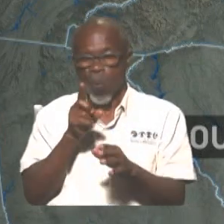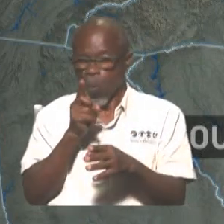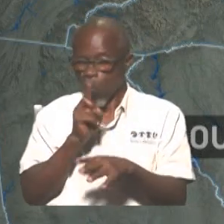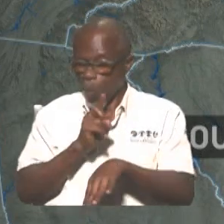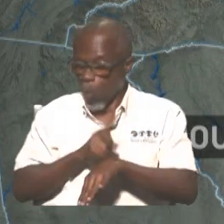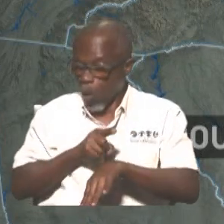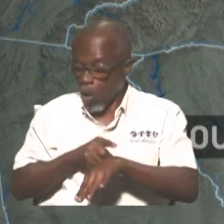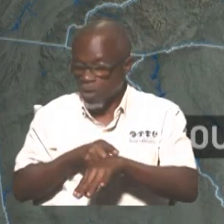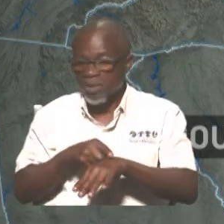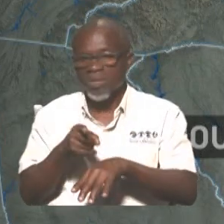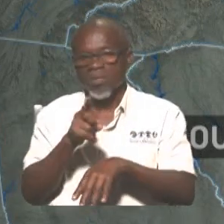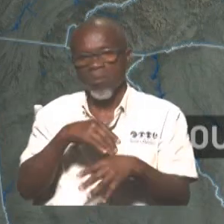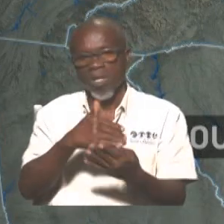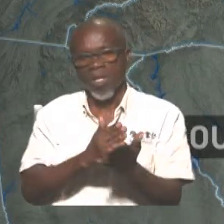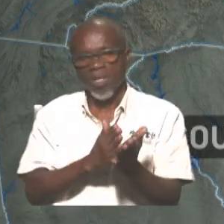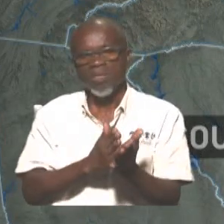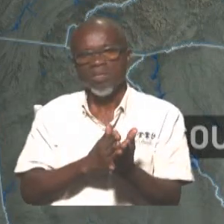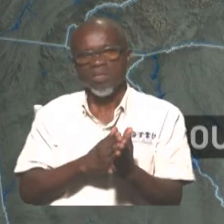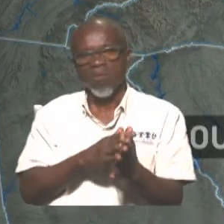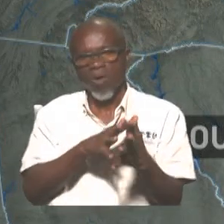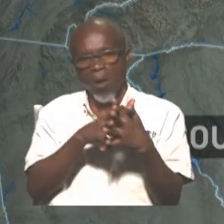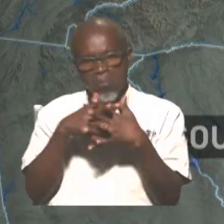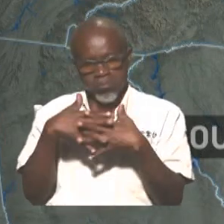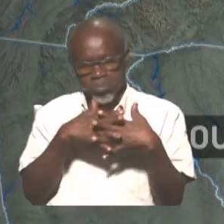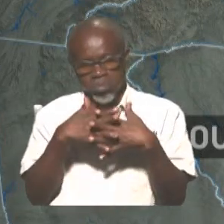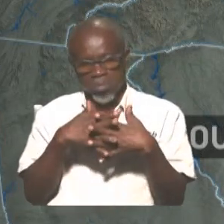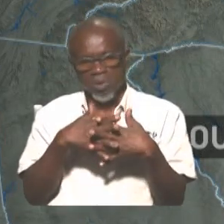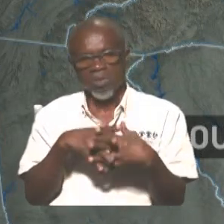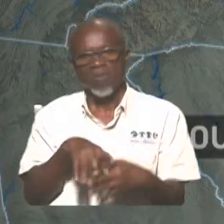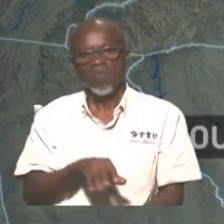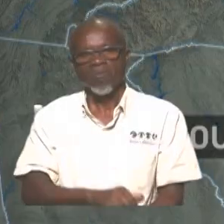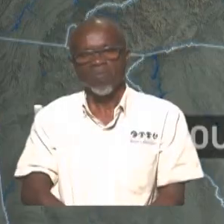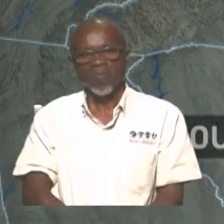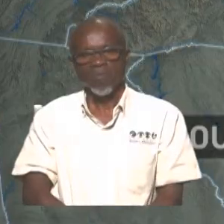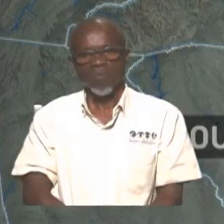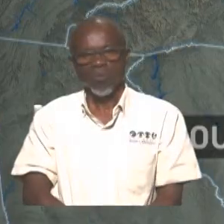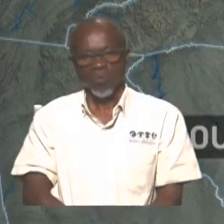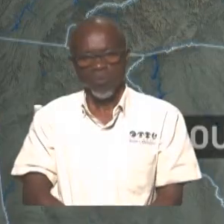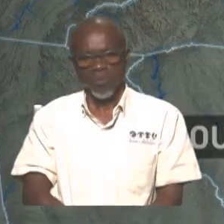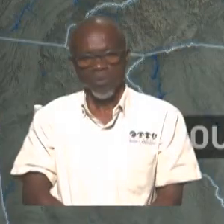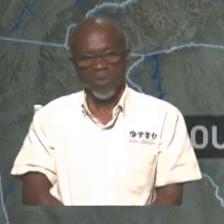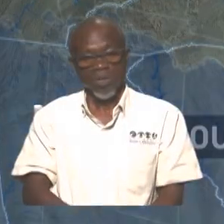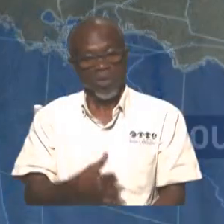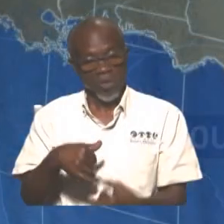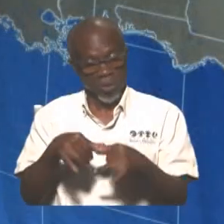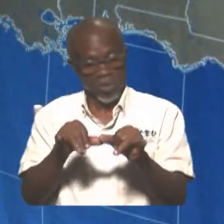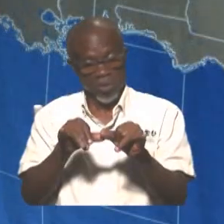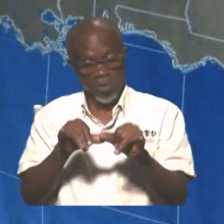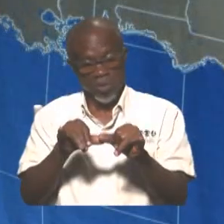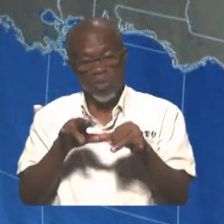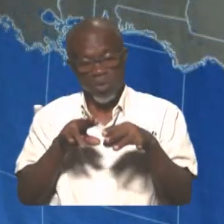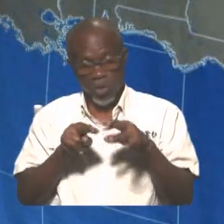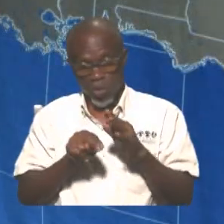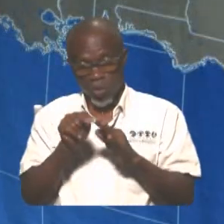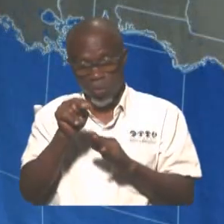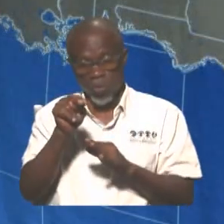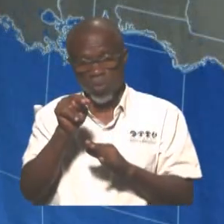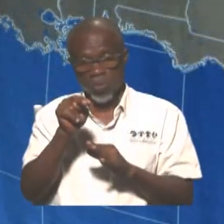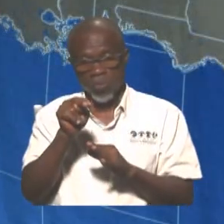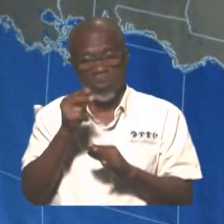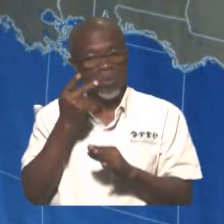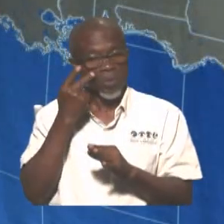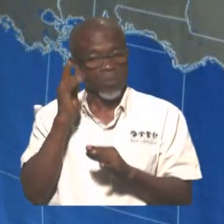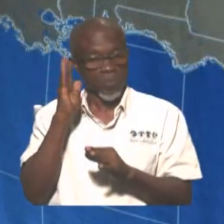areas, with Bermuda under a tropical storm watch. As Erin tracks northward, we expect a brief strengthening